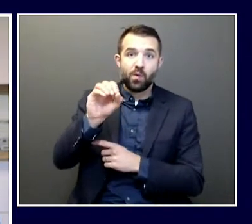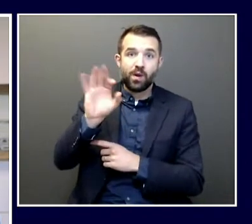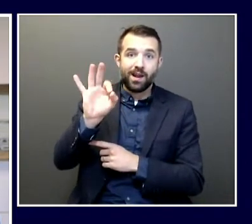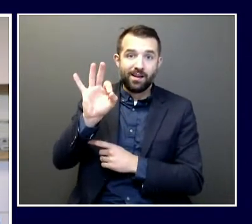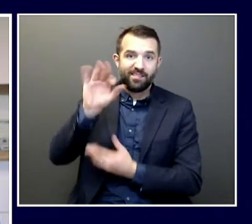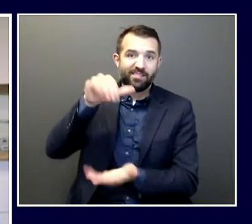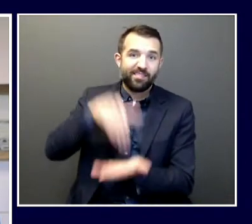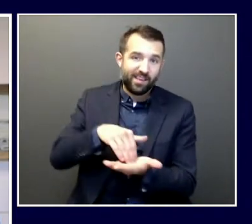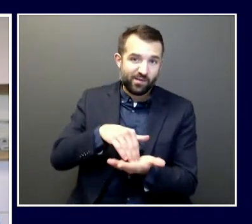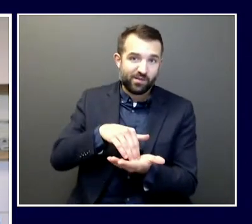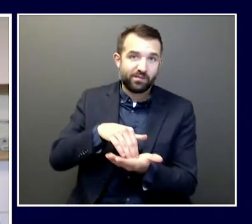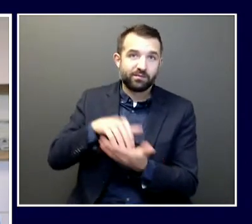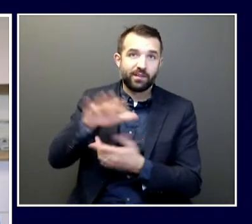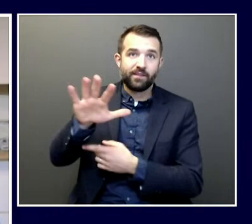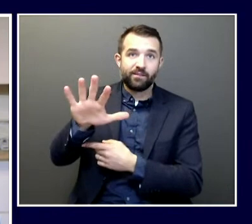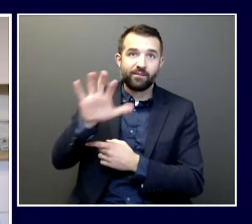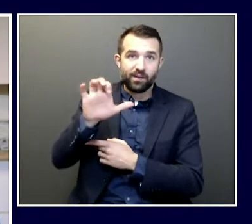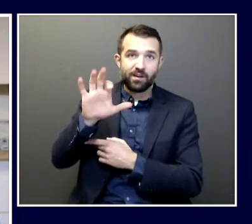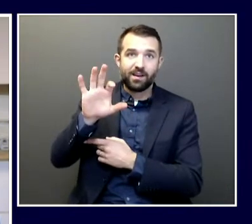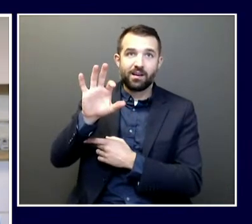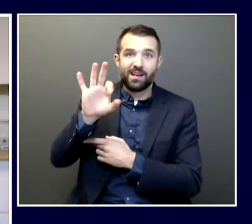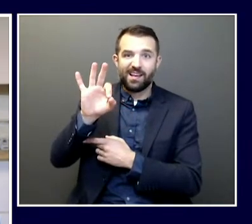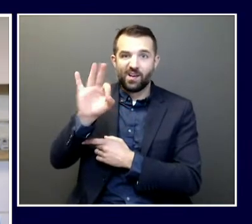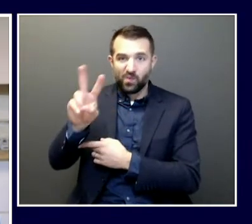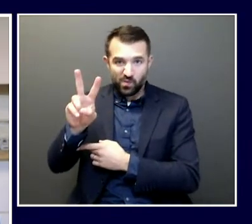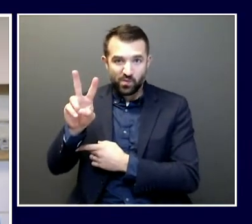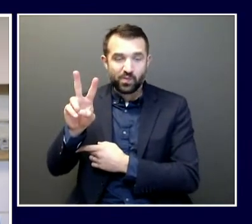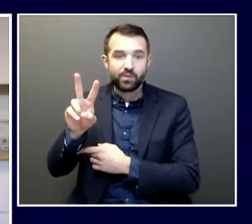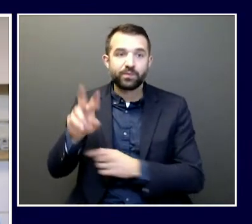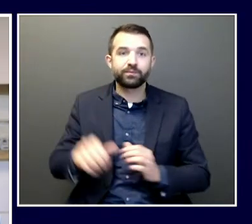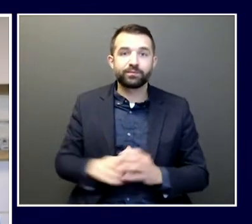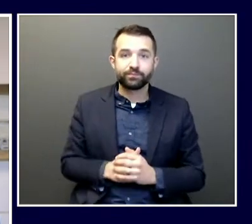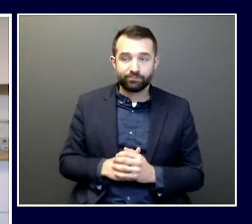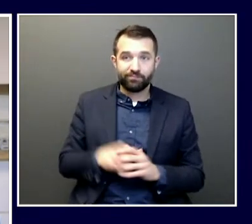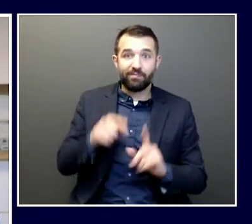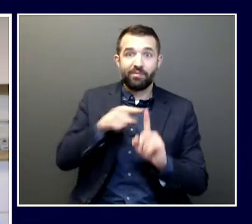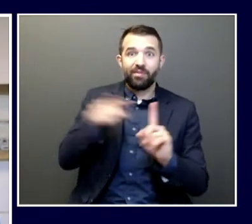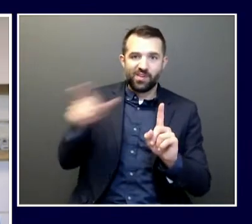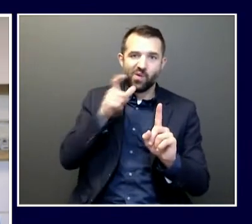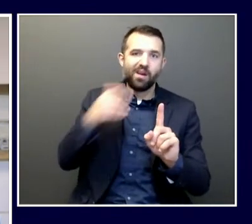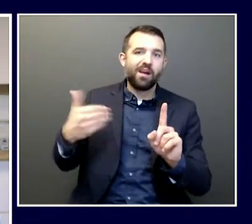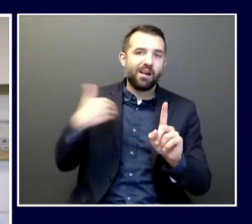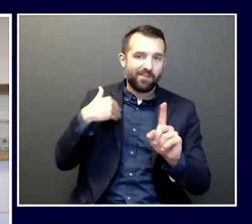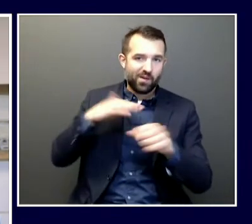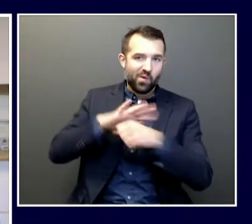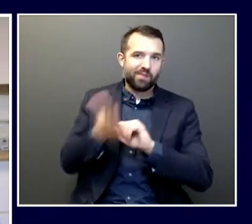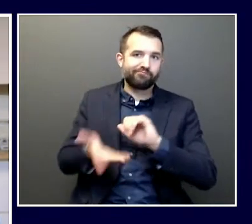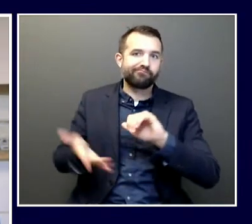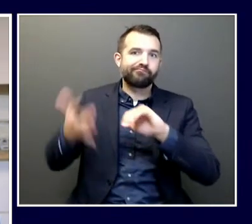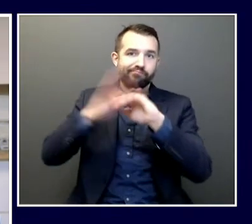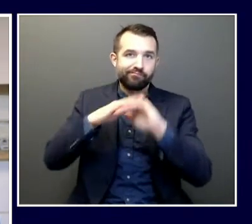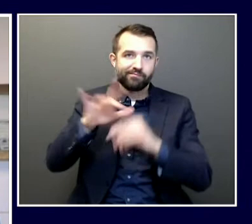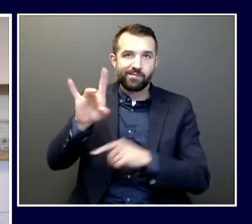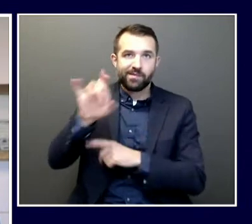109,592 cases of COVID-19, an increase of 882 cases since yesterday